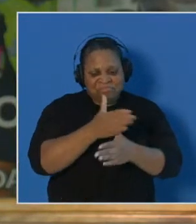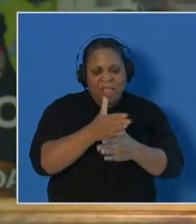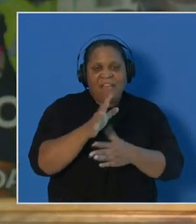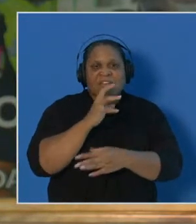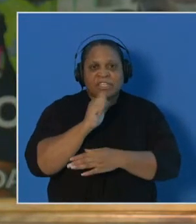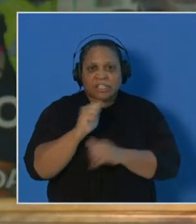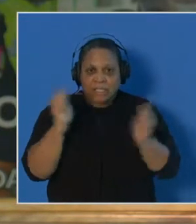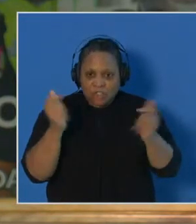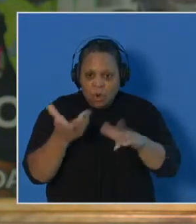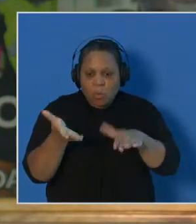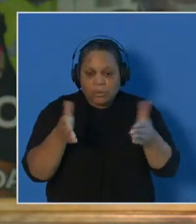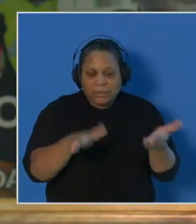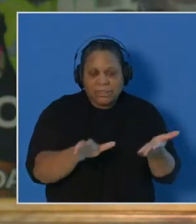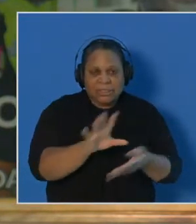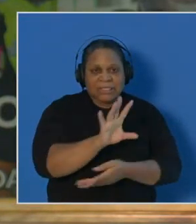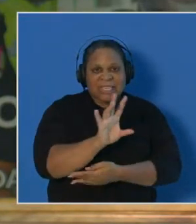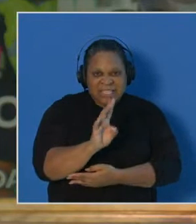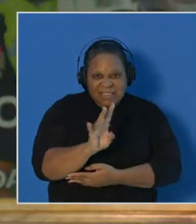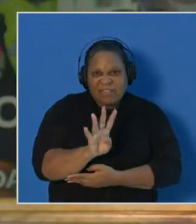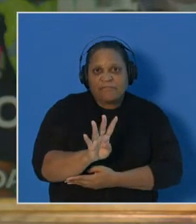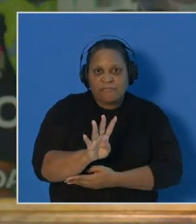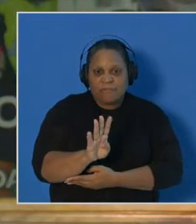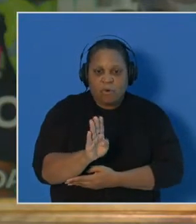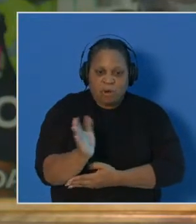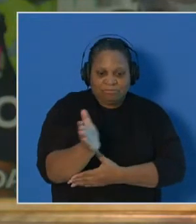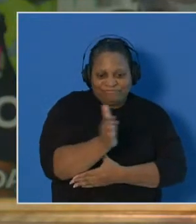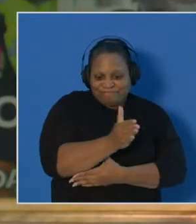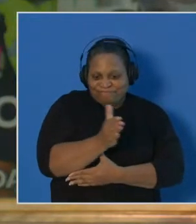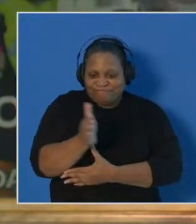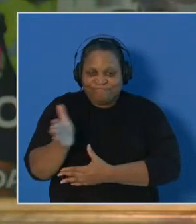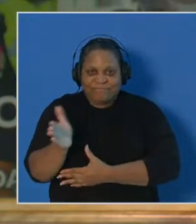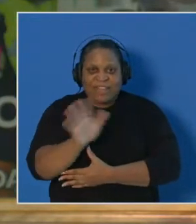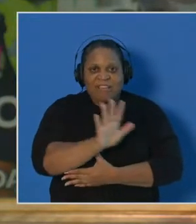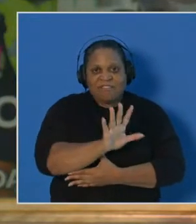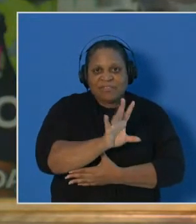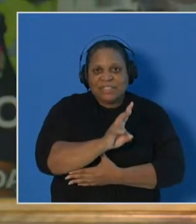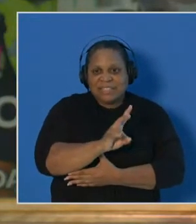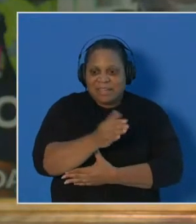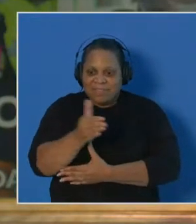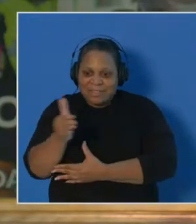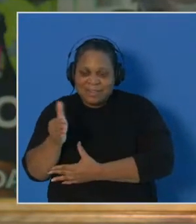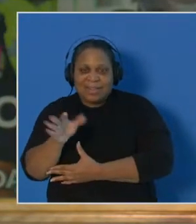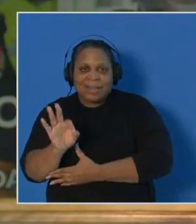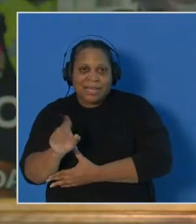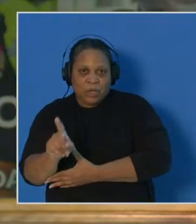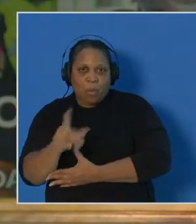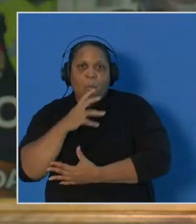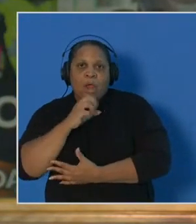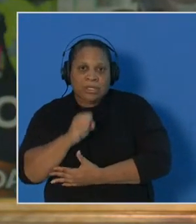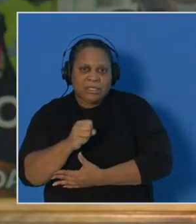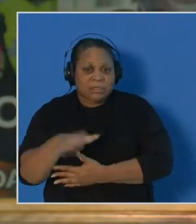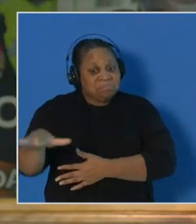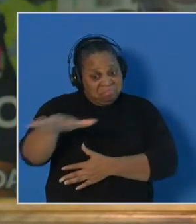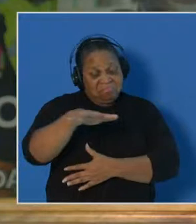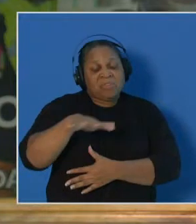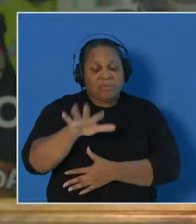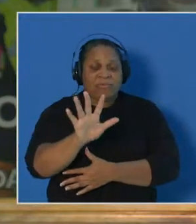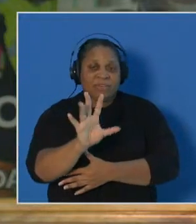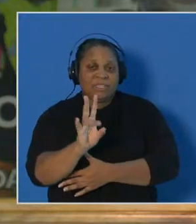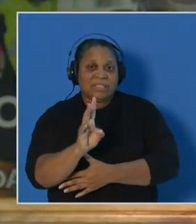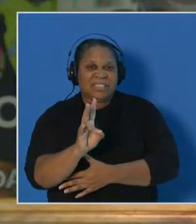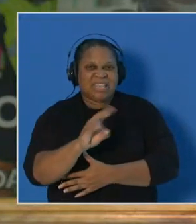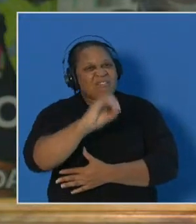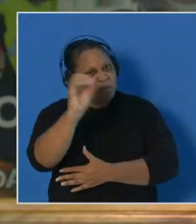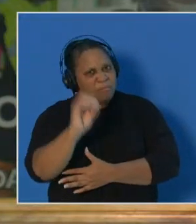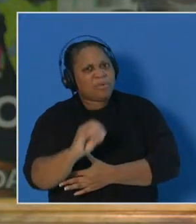all deceased cases is 74, and the age range is 57 to 91 years. Overall, 57%